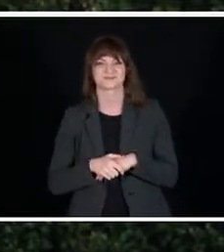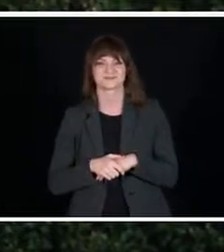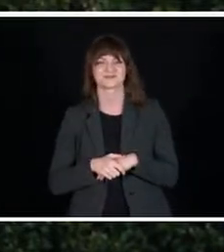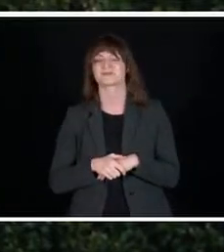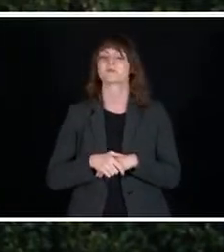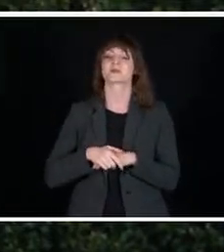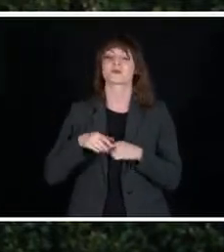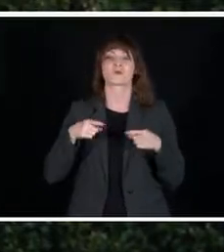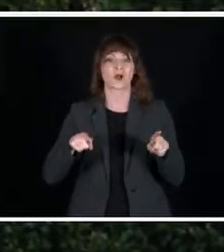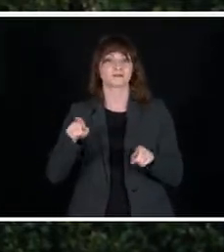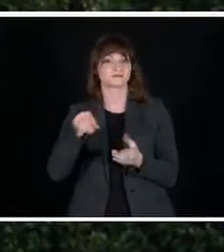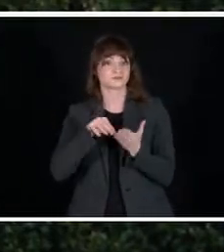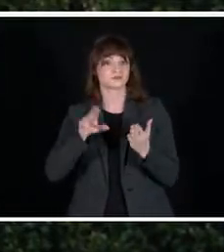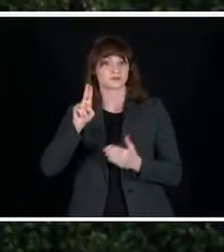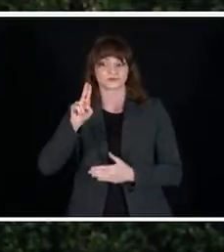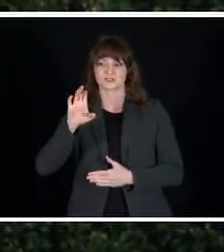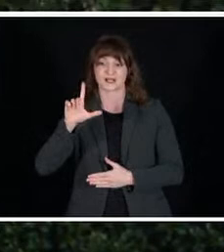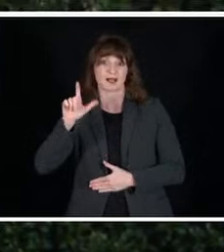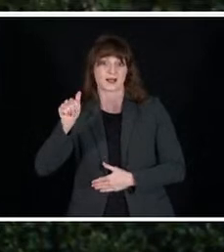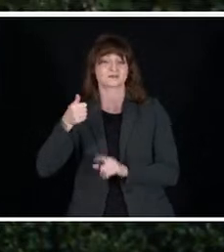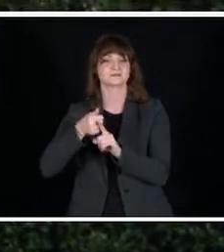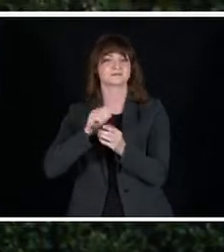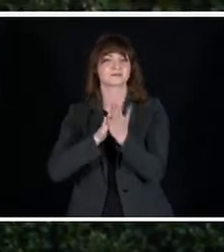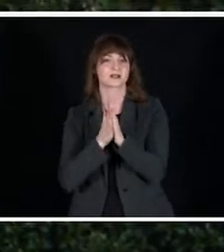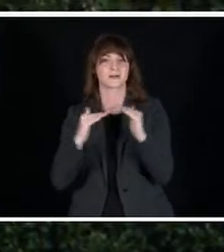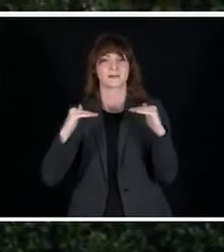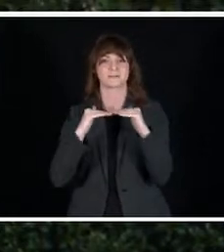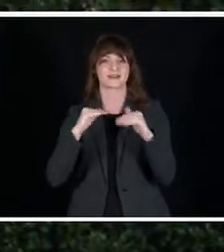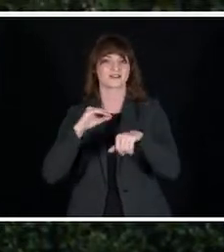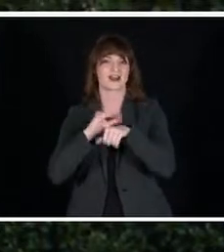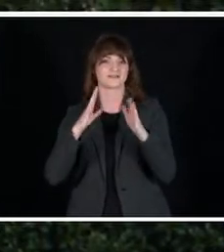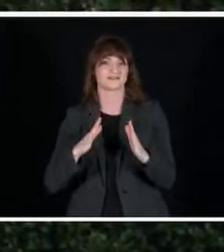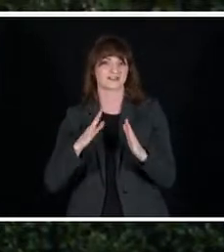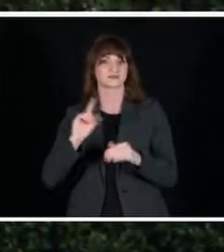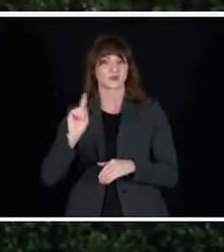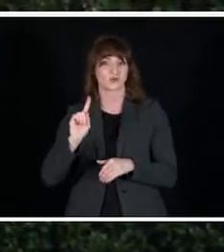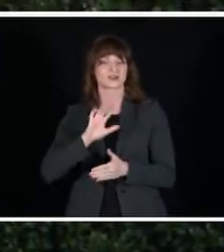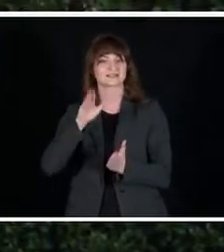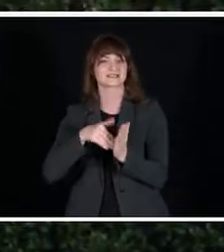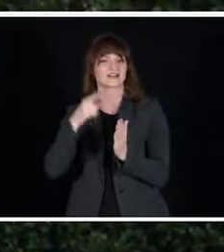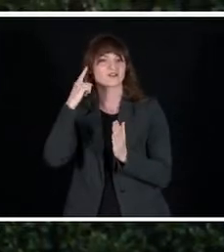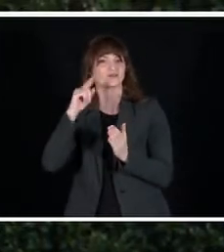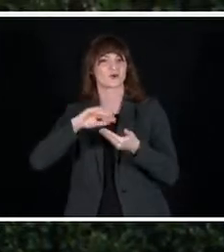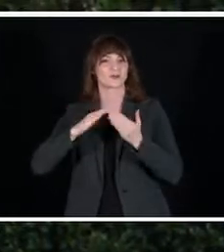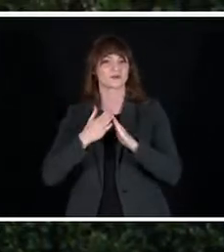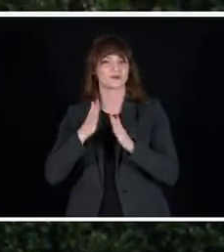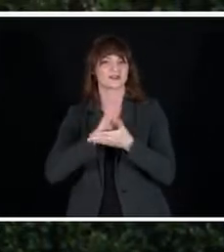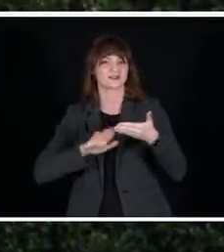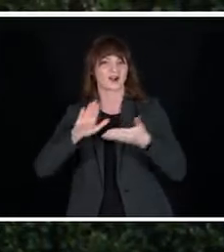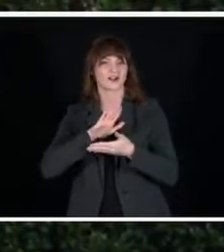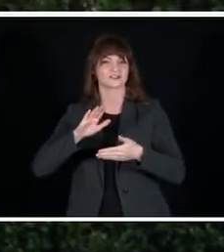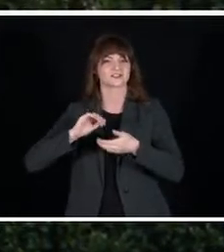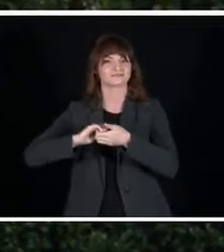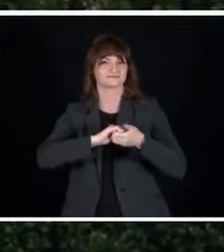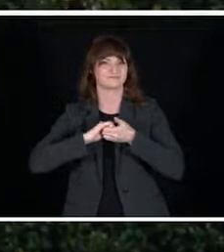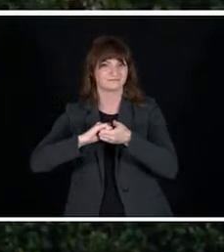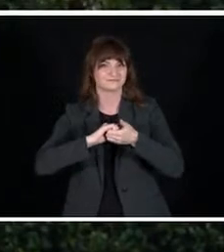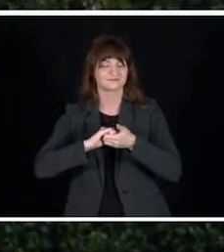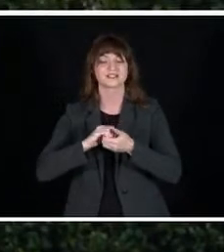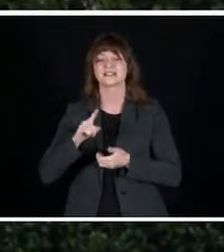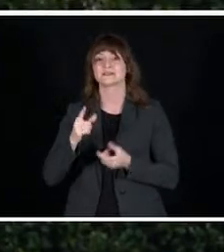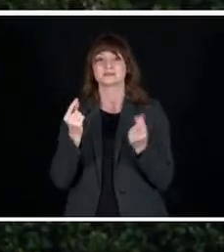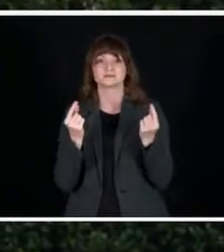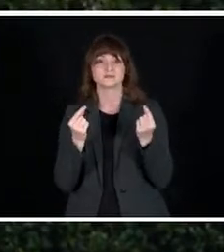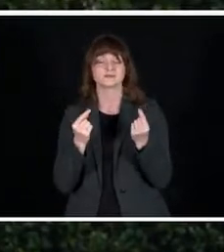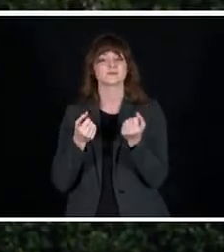while at UCLA, he worked as a peer advisor for the Center for Community College Partnerships, assisting local community college students with